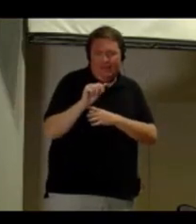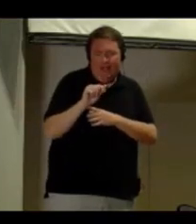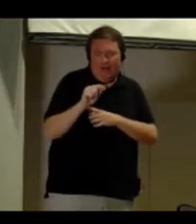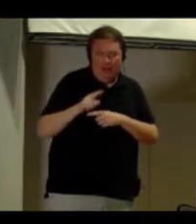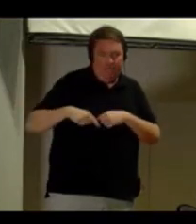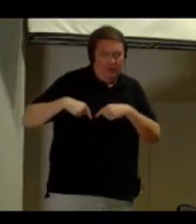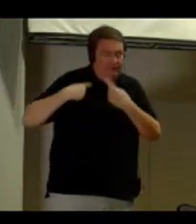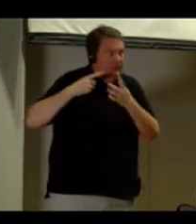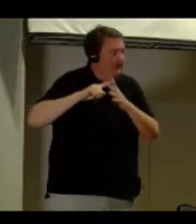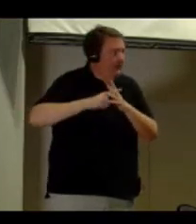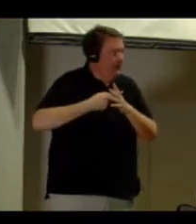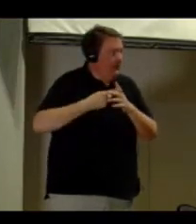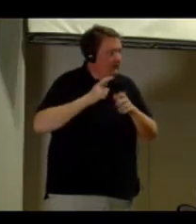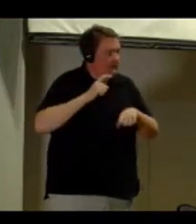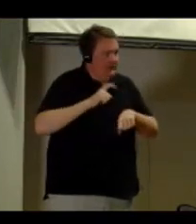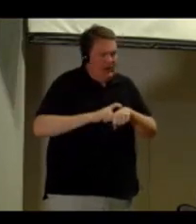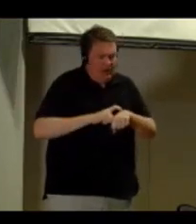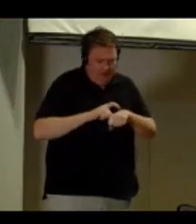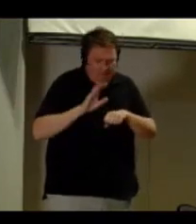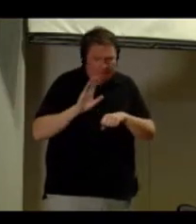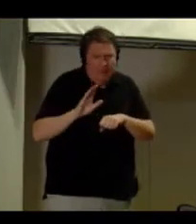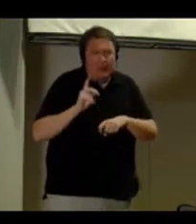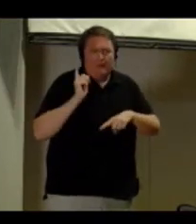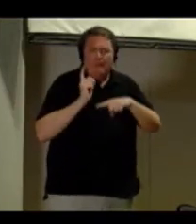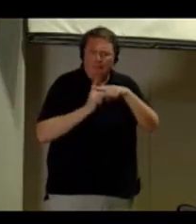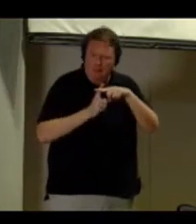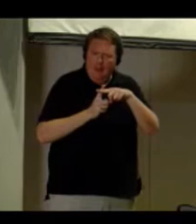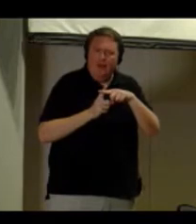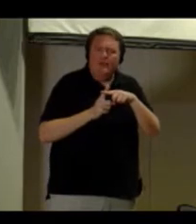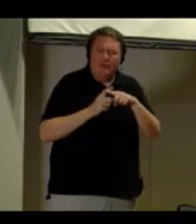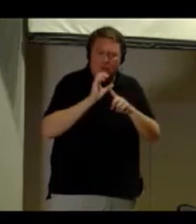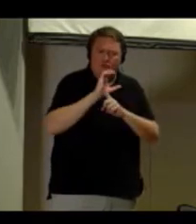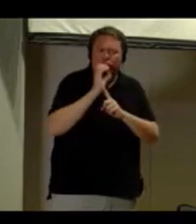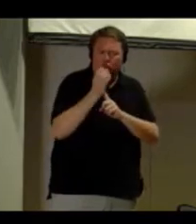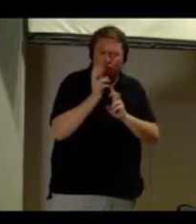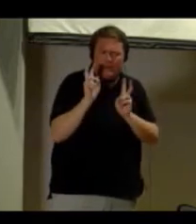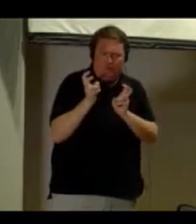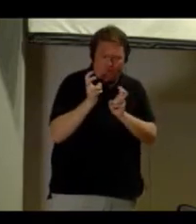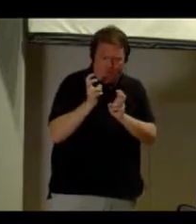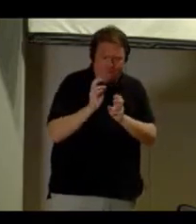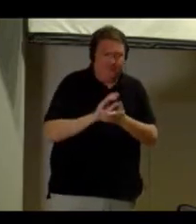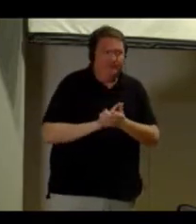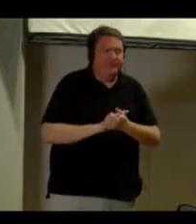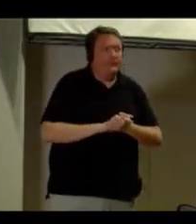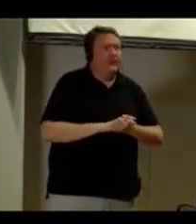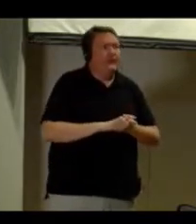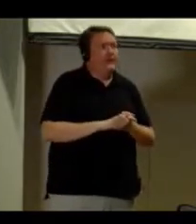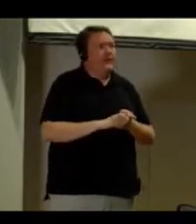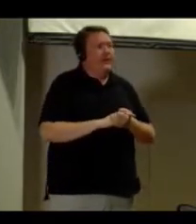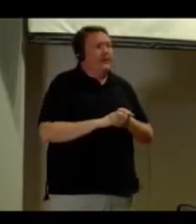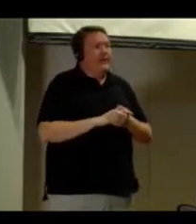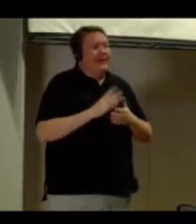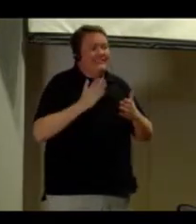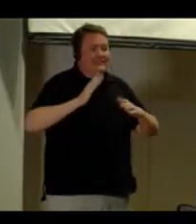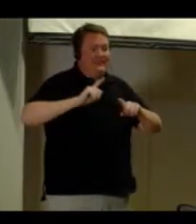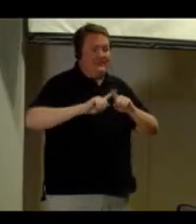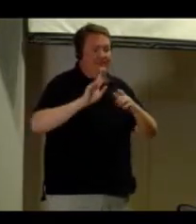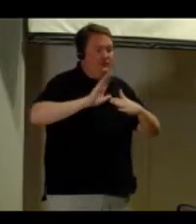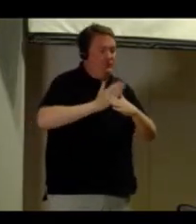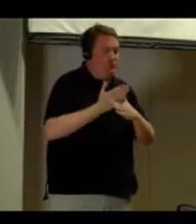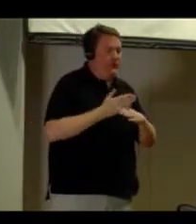time. I think there's also there's a cultural issue that's a sort of a difference between libraries